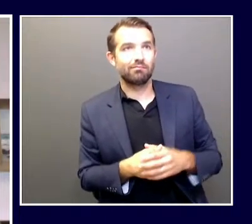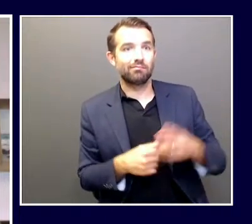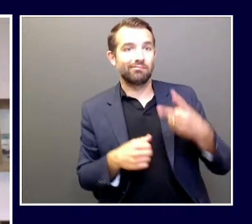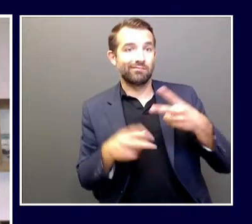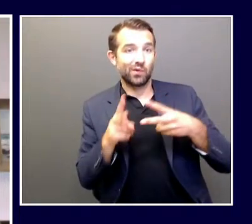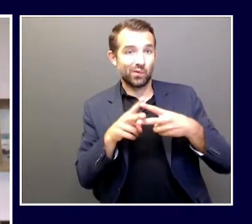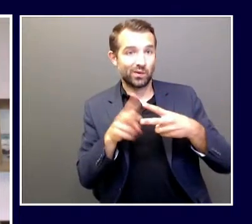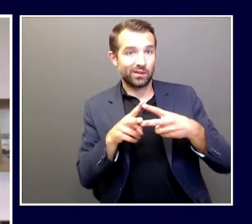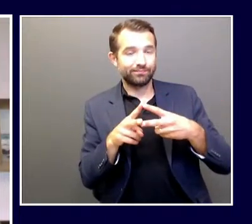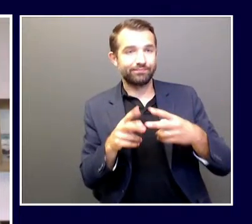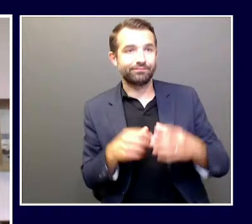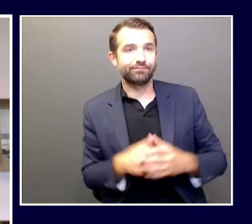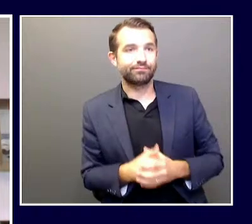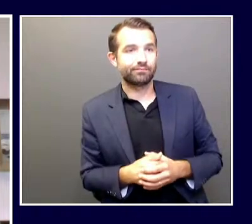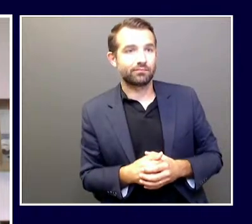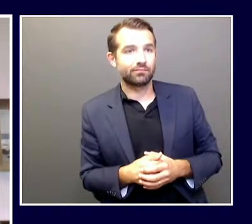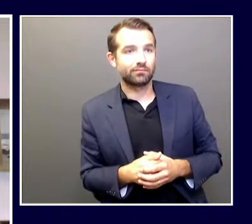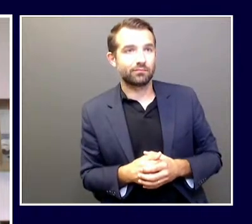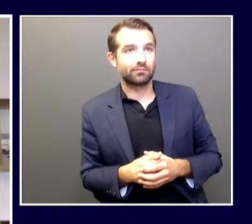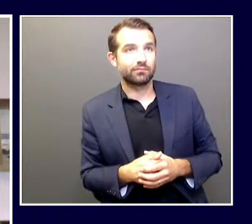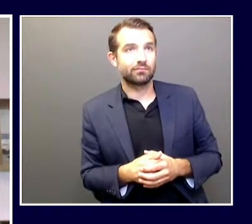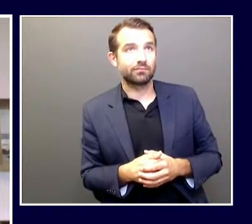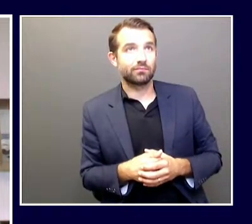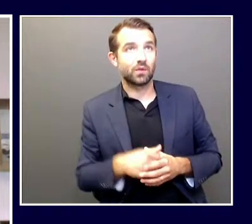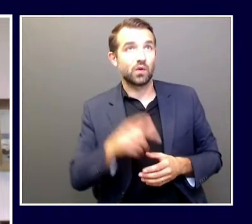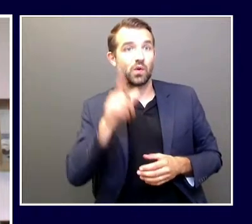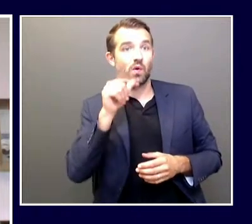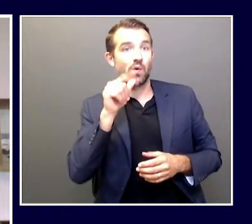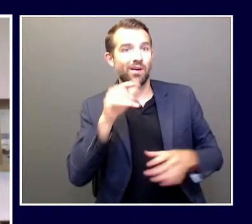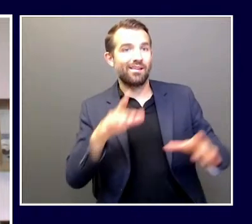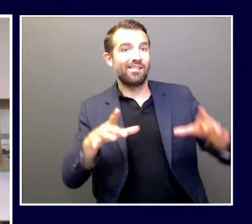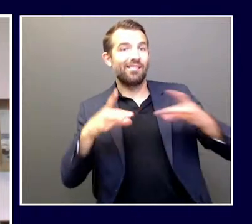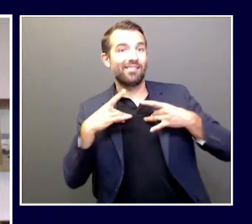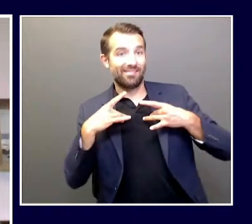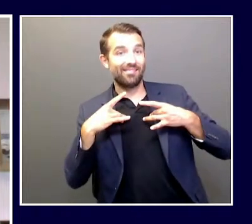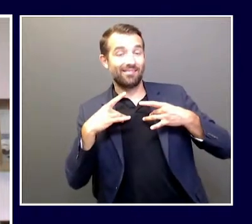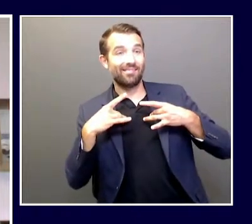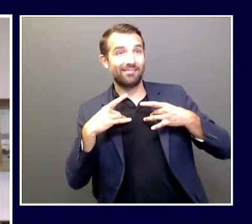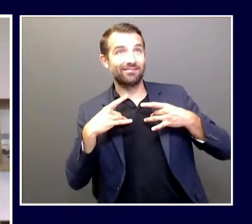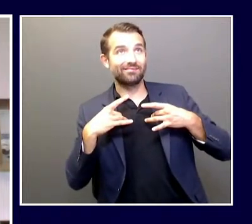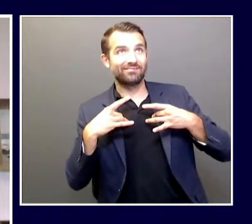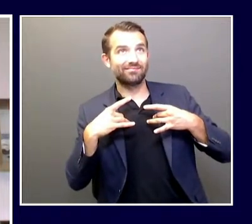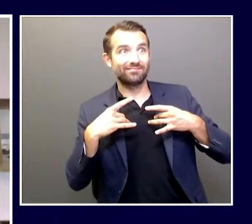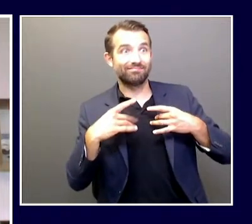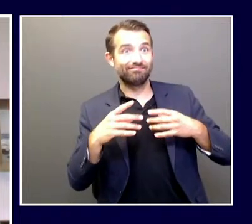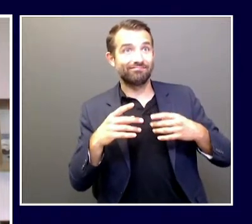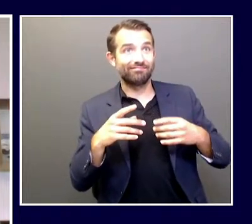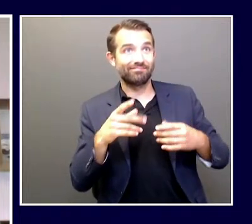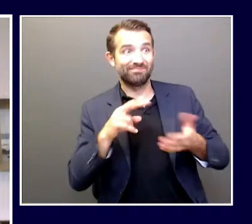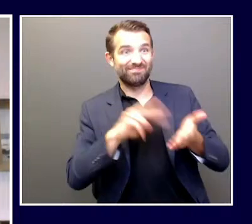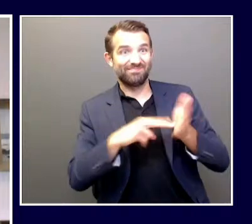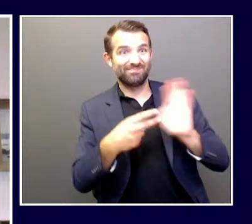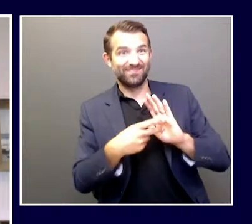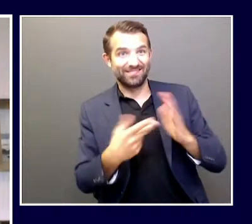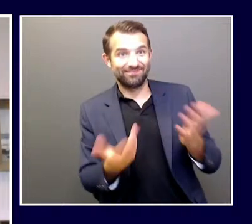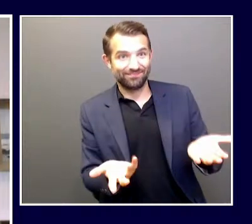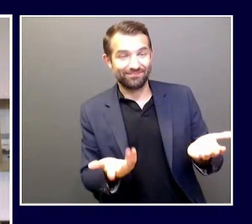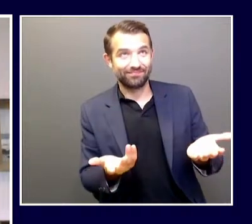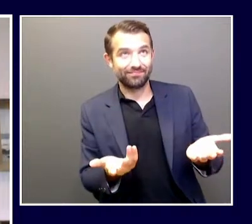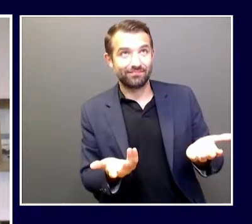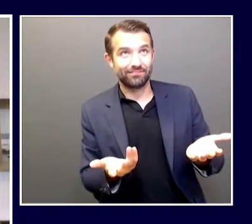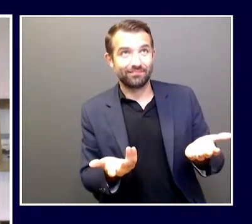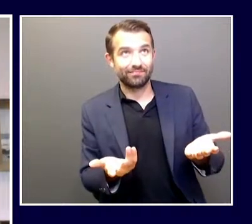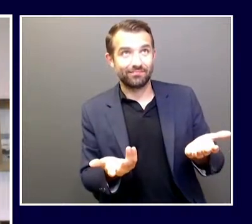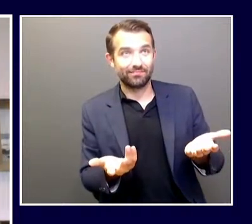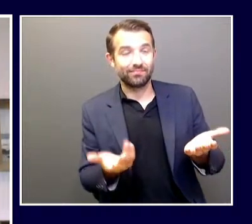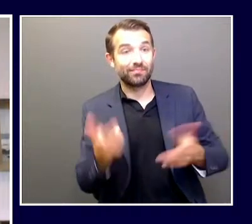who is being affected? That is to say, vaccinated individuals are still, by and large, extremely well protected.